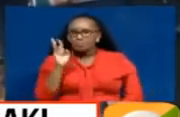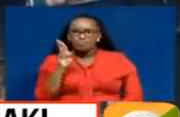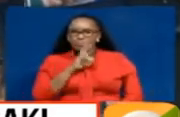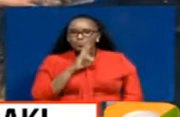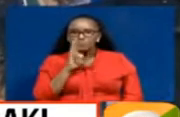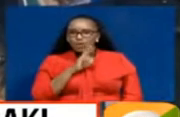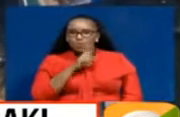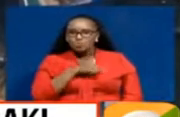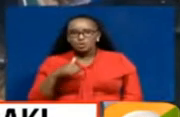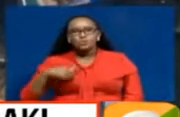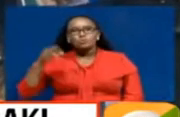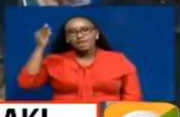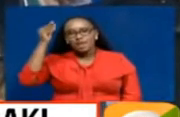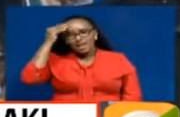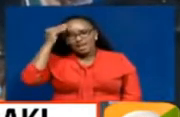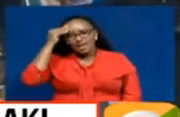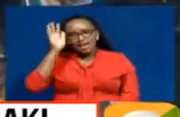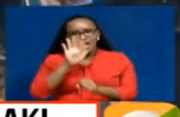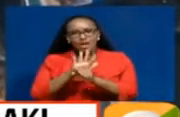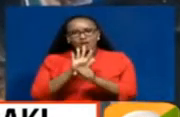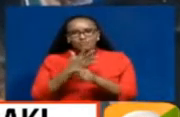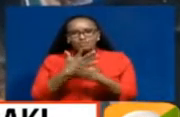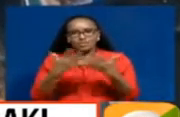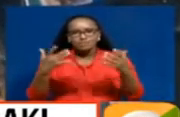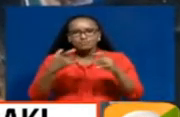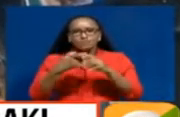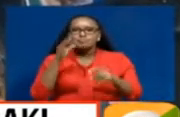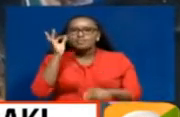So we have learned a lot from Mwai Kibaki.